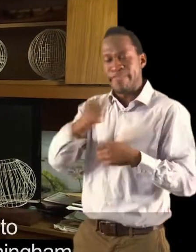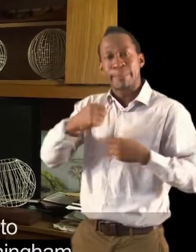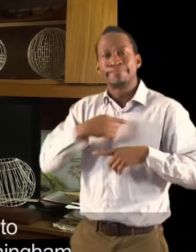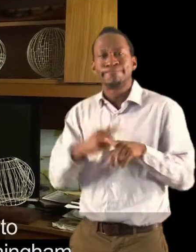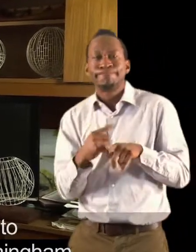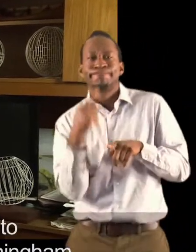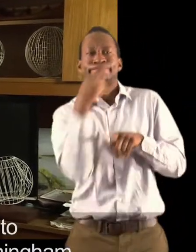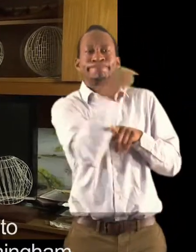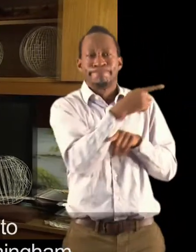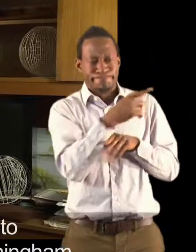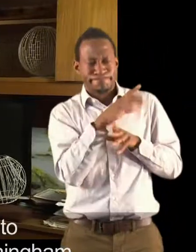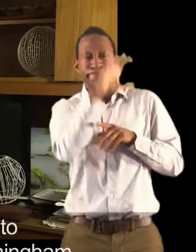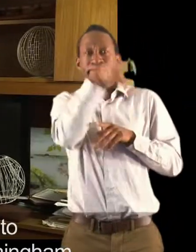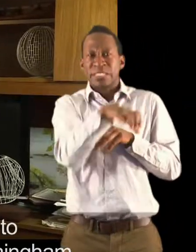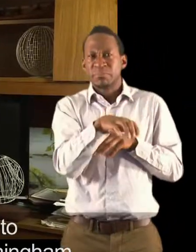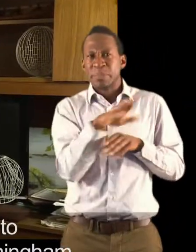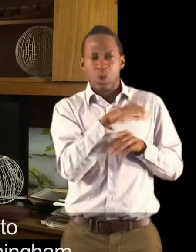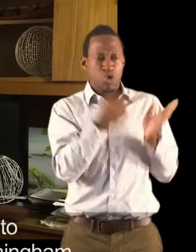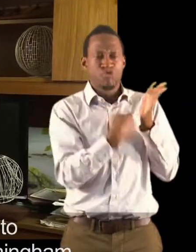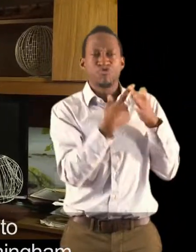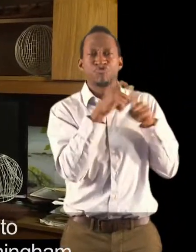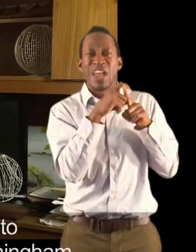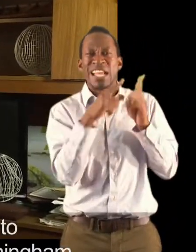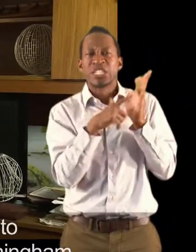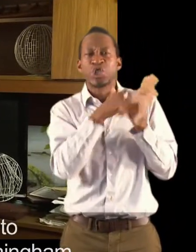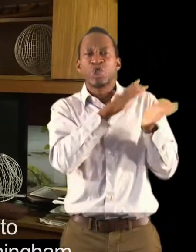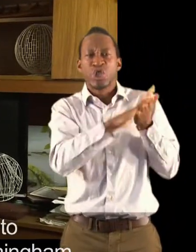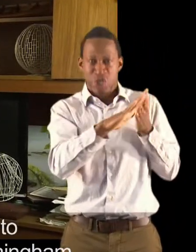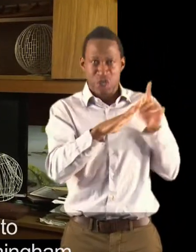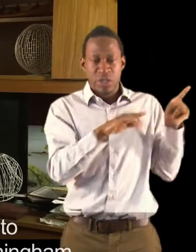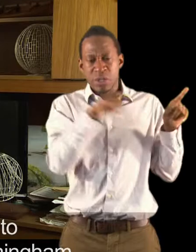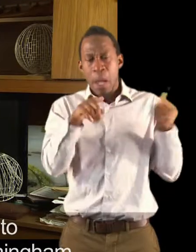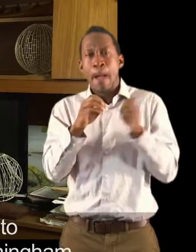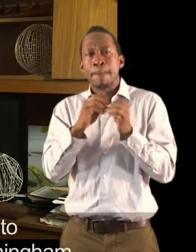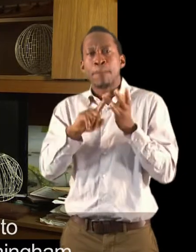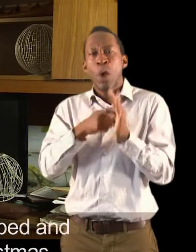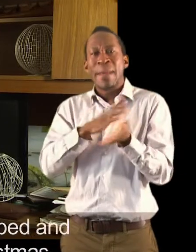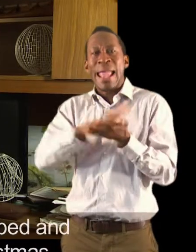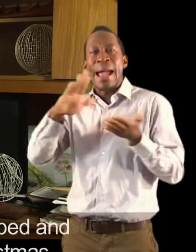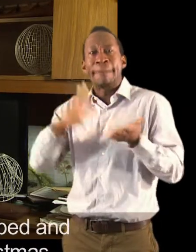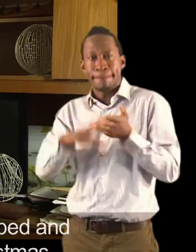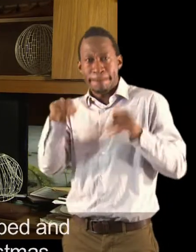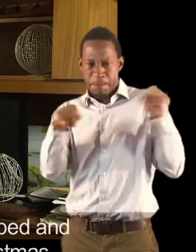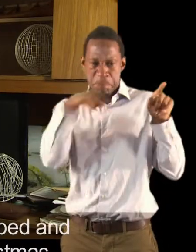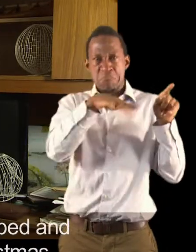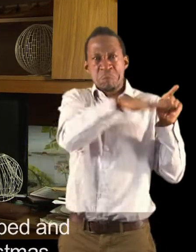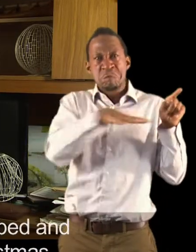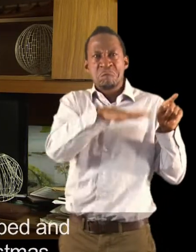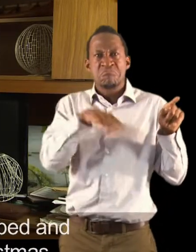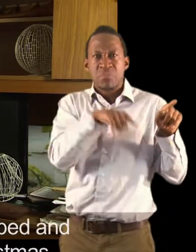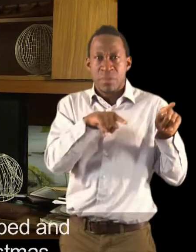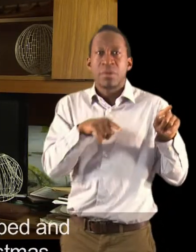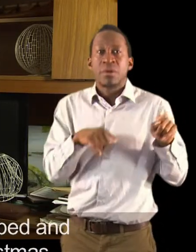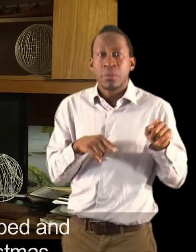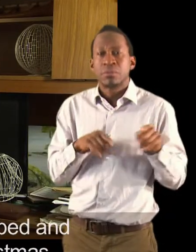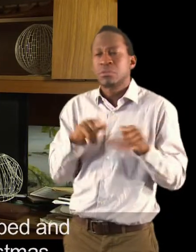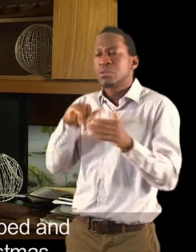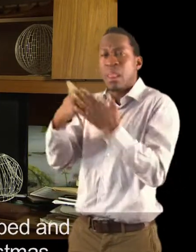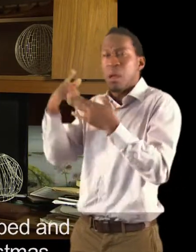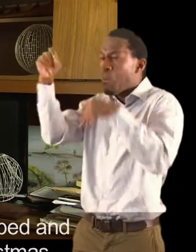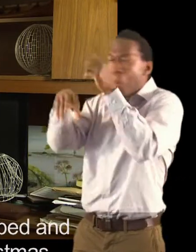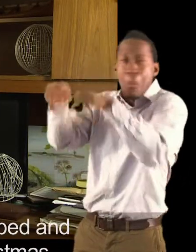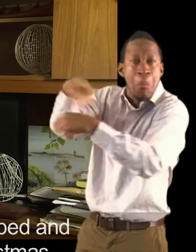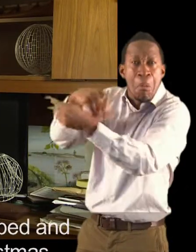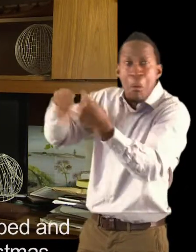took us up to between Redditch and Birmingham. And well, until the buzz